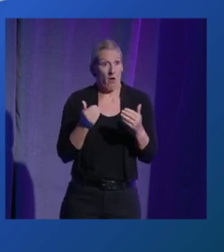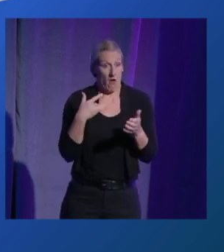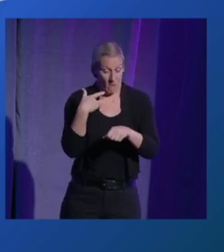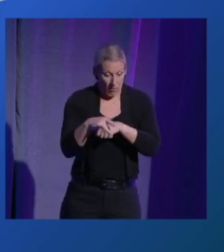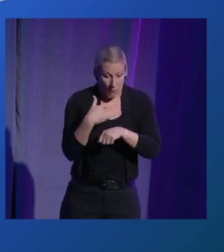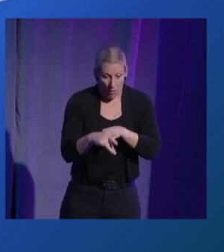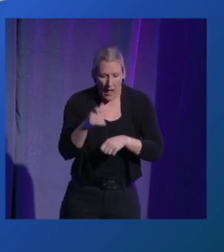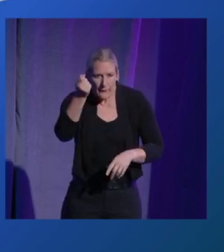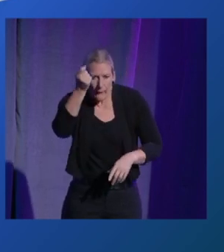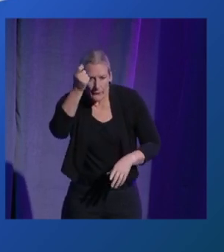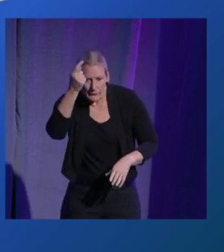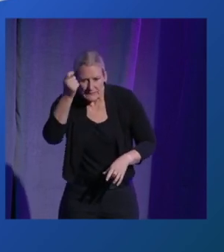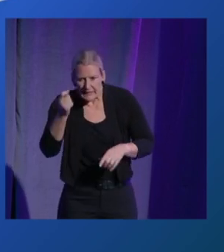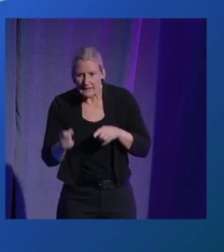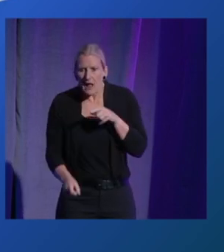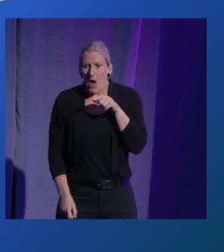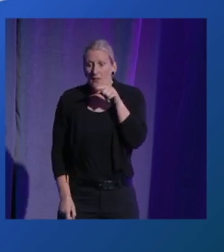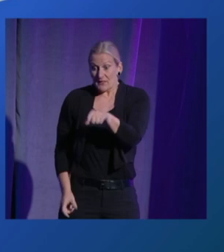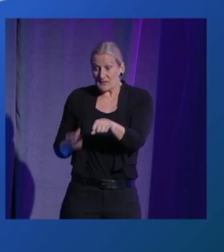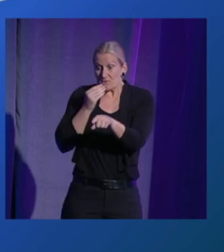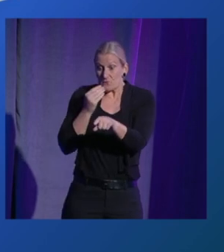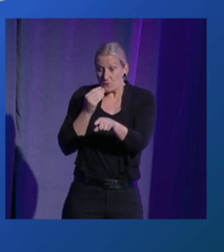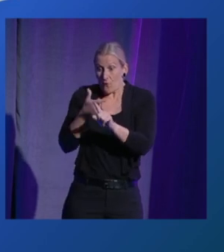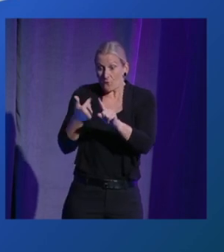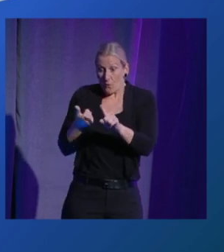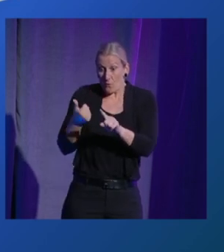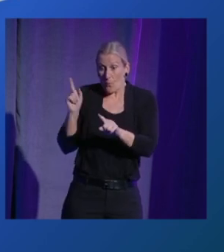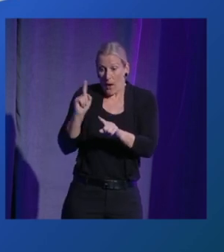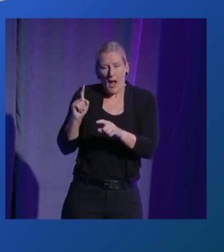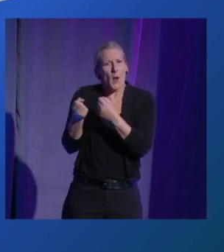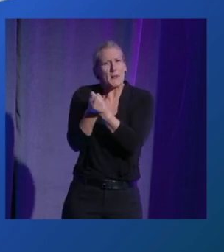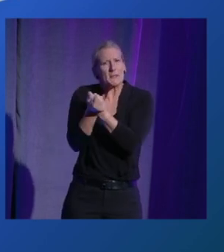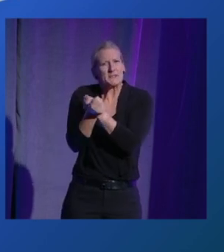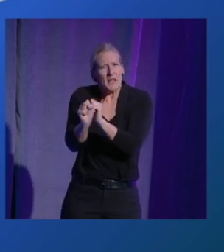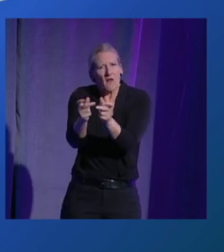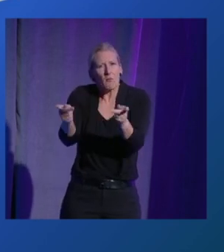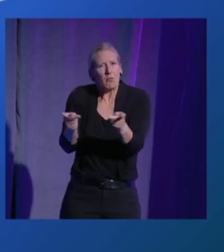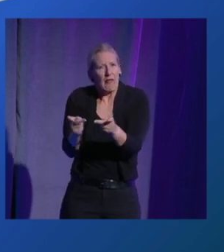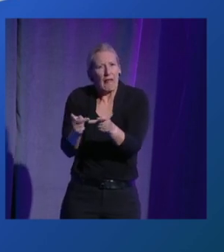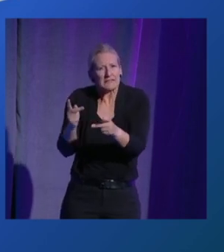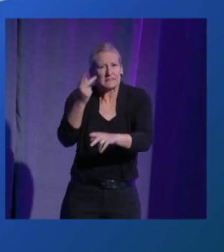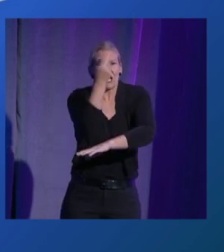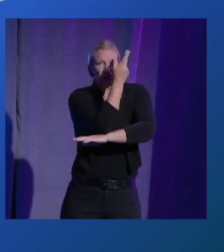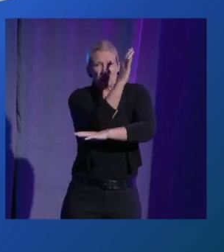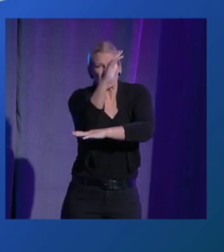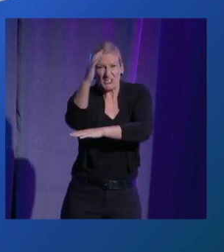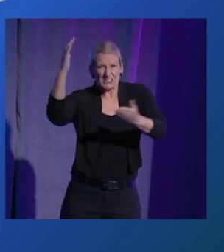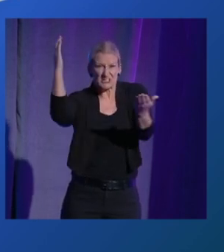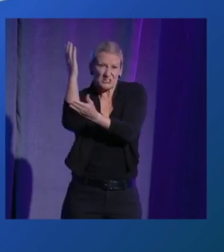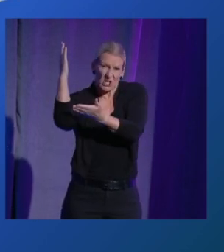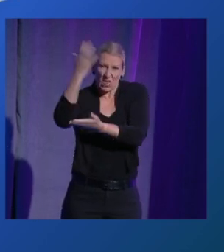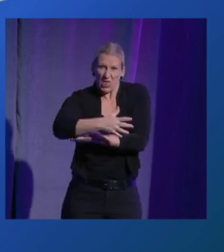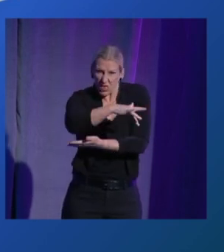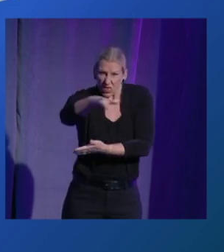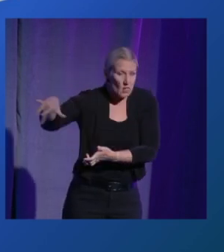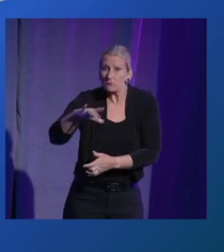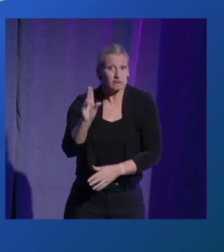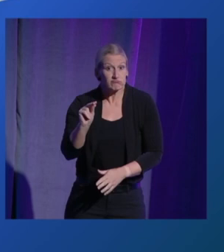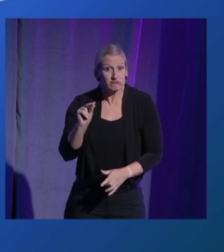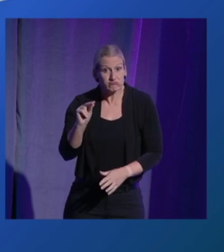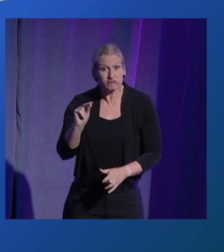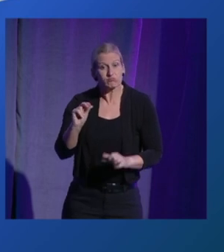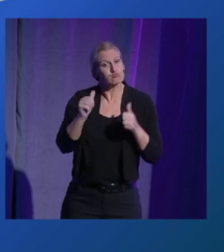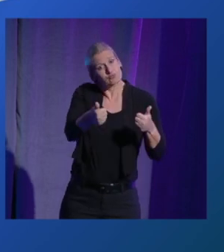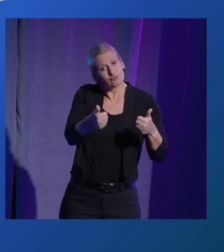from an area that wasn't deforested where you know they have the right kind of Human Rights policies uh and uh we know exactly who the the the